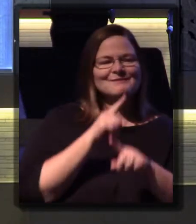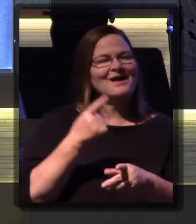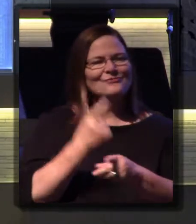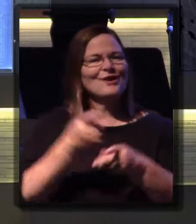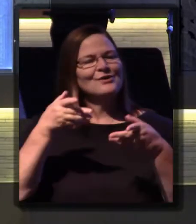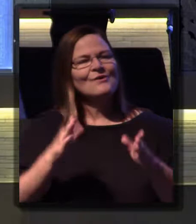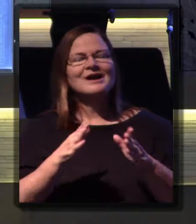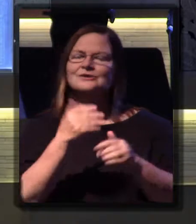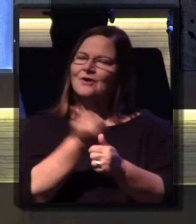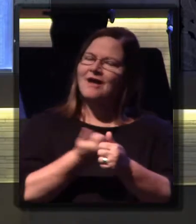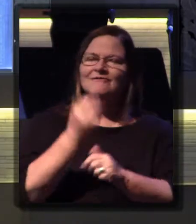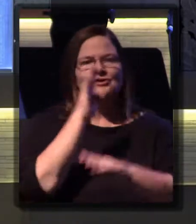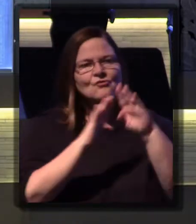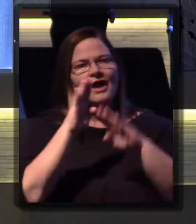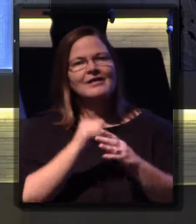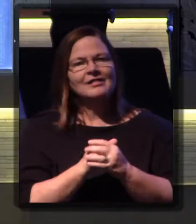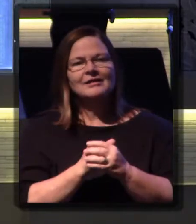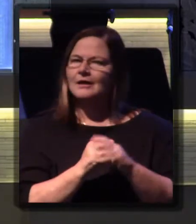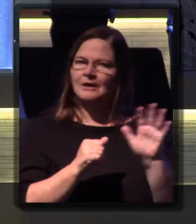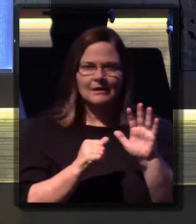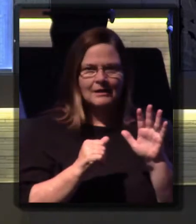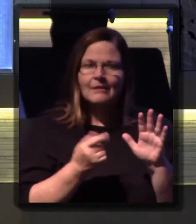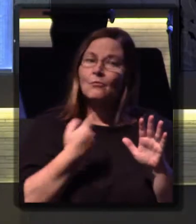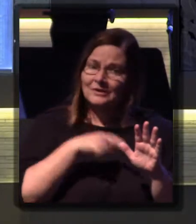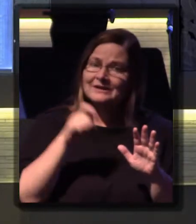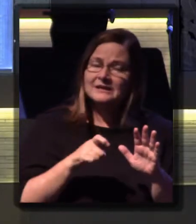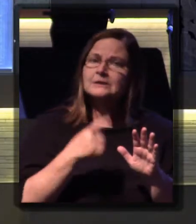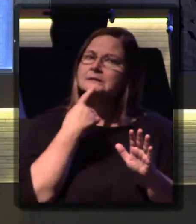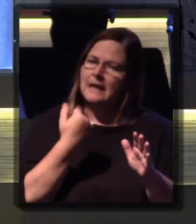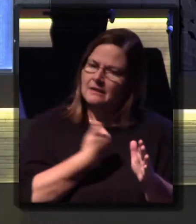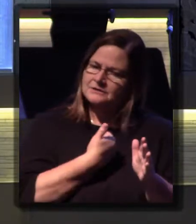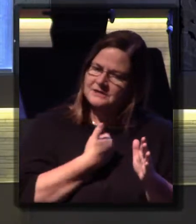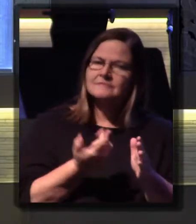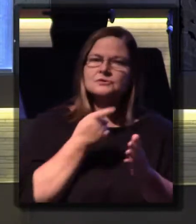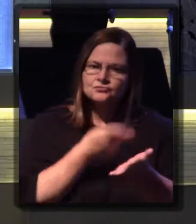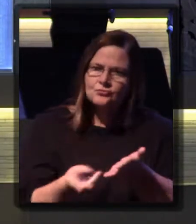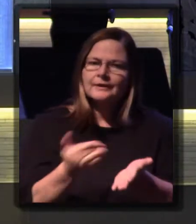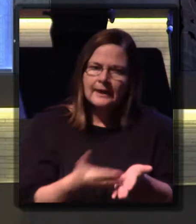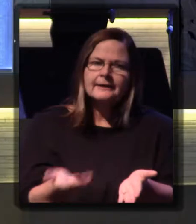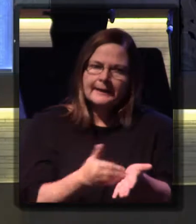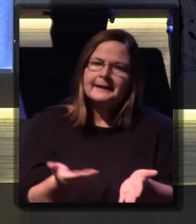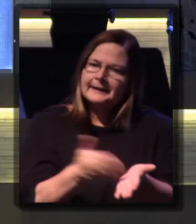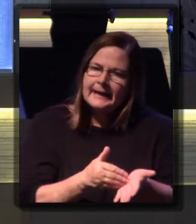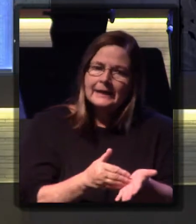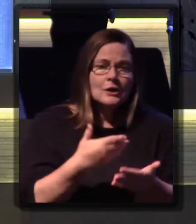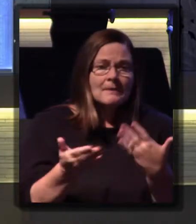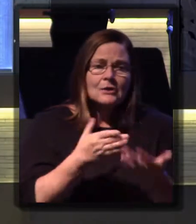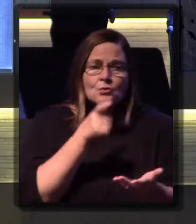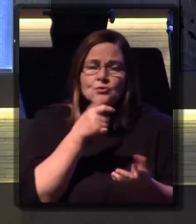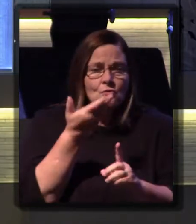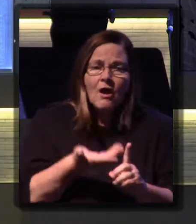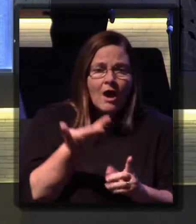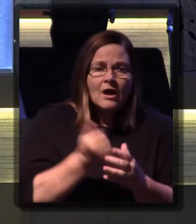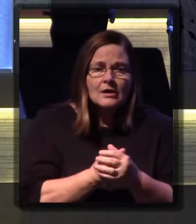right thoughts and do the right thing and respond in the right way to every trial that comes our way. We need to tell ourselves the truth